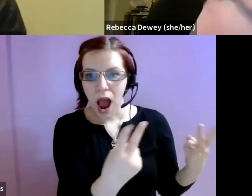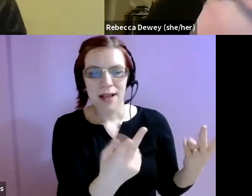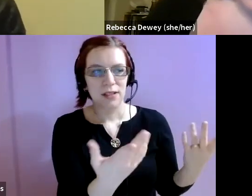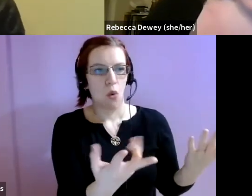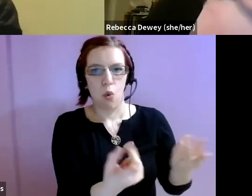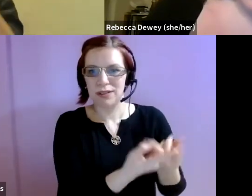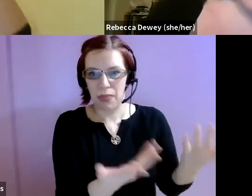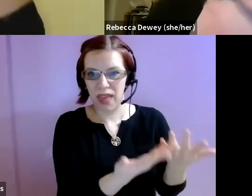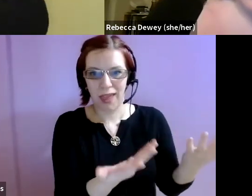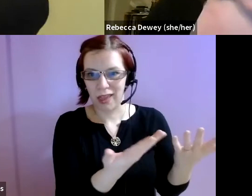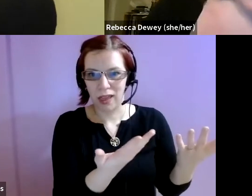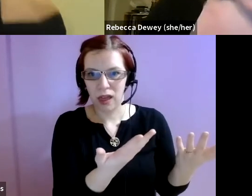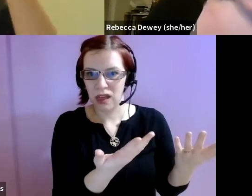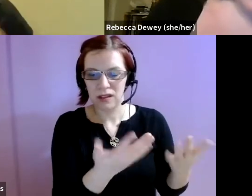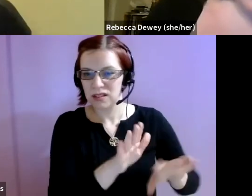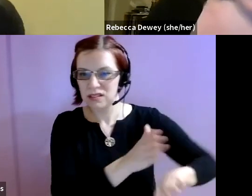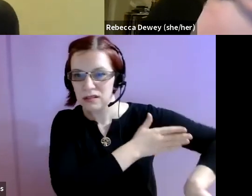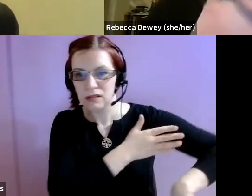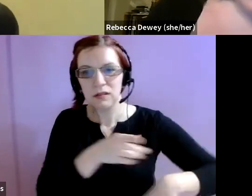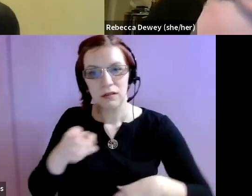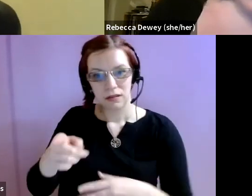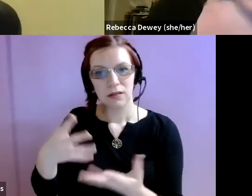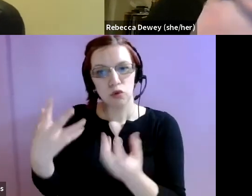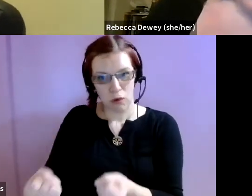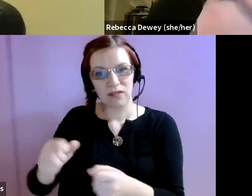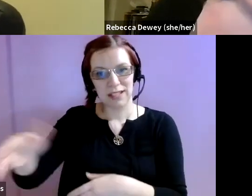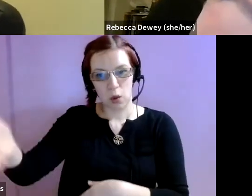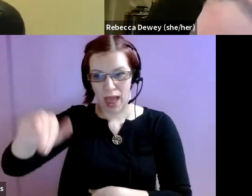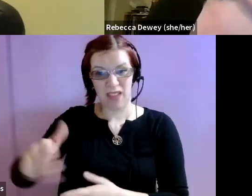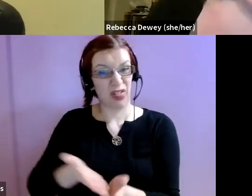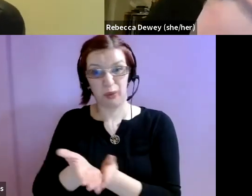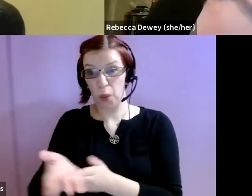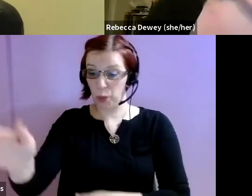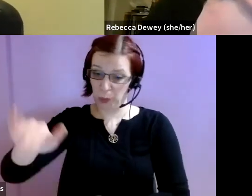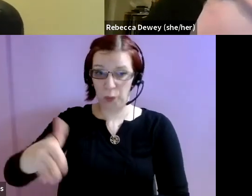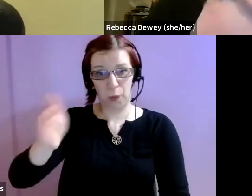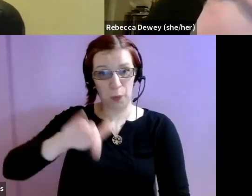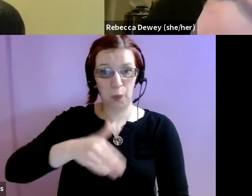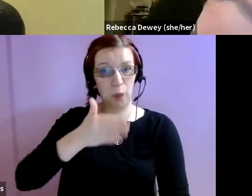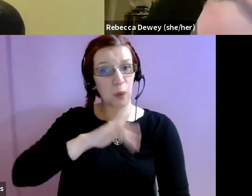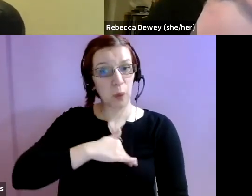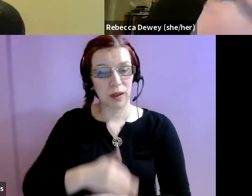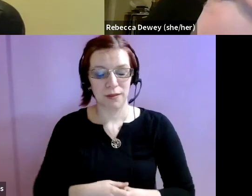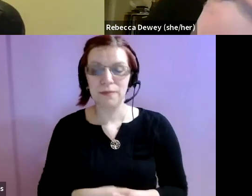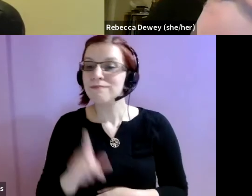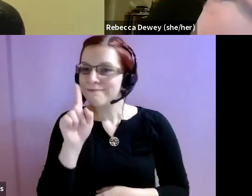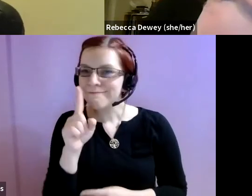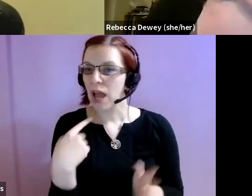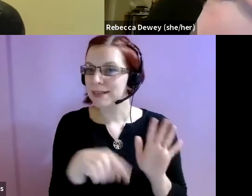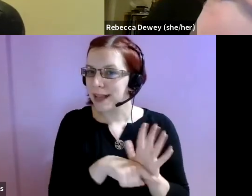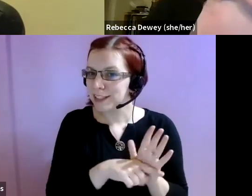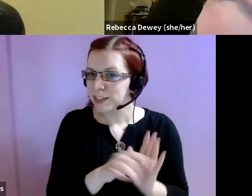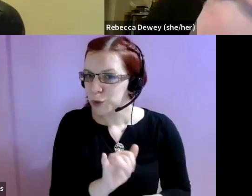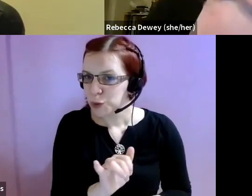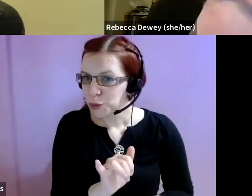pass through. So that's a positive. On the other hand, it's a negative in that because